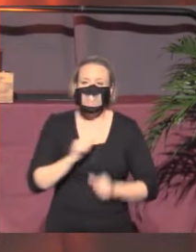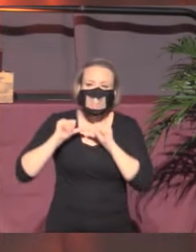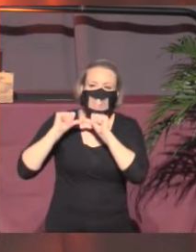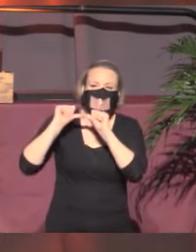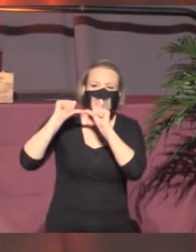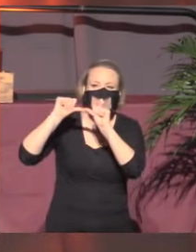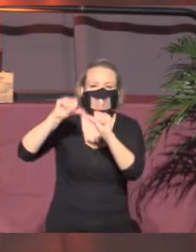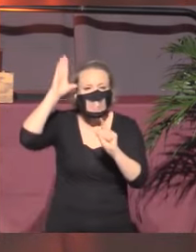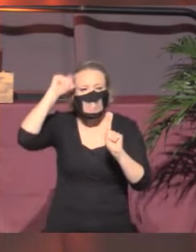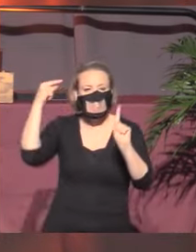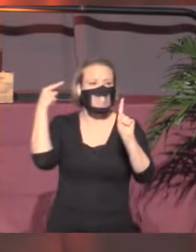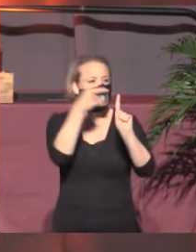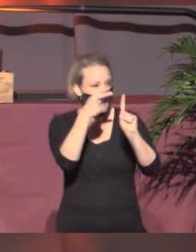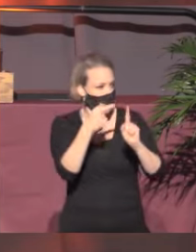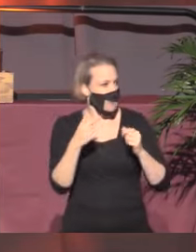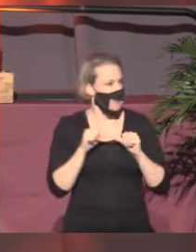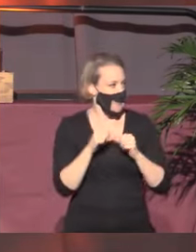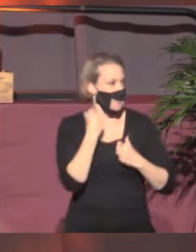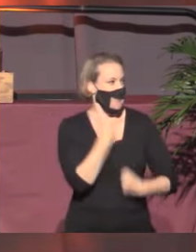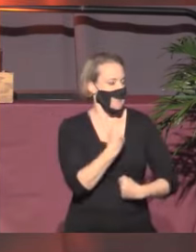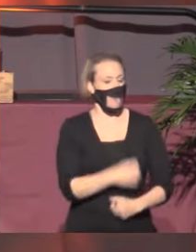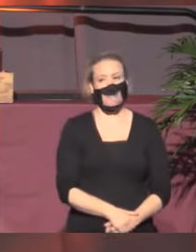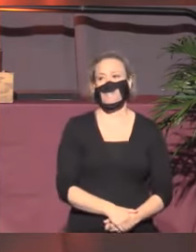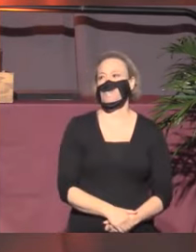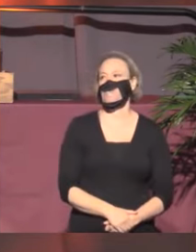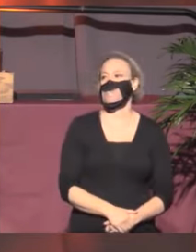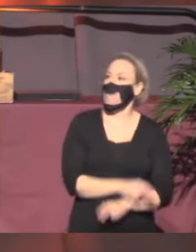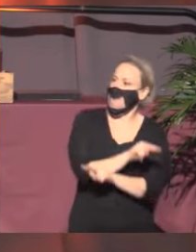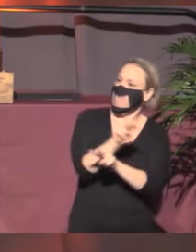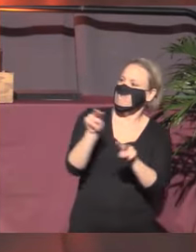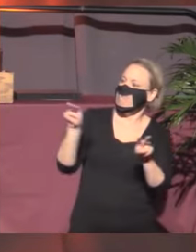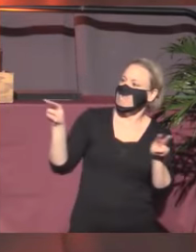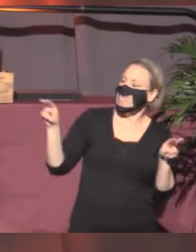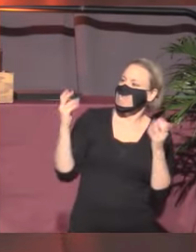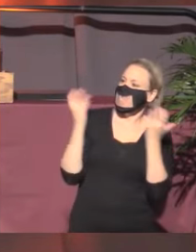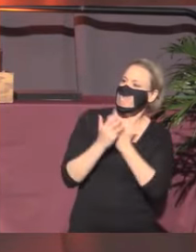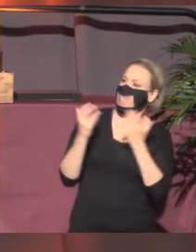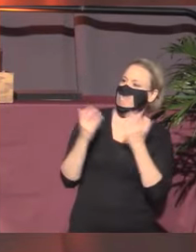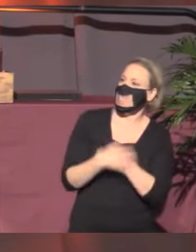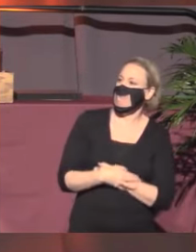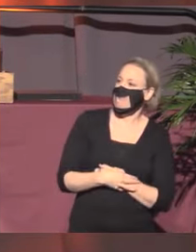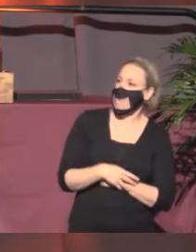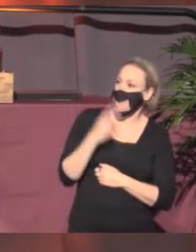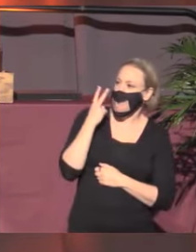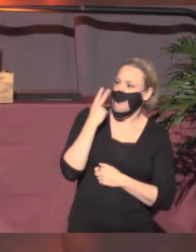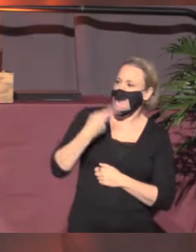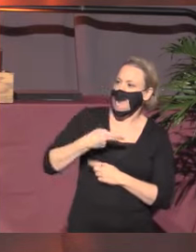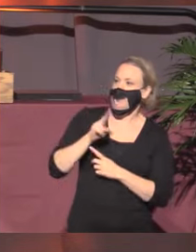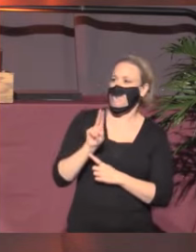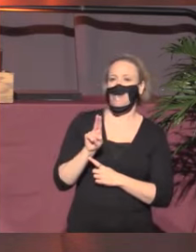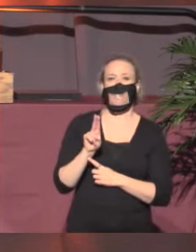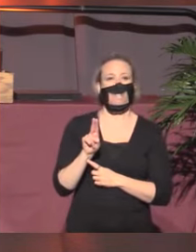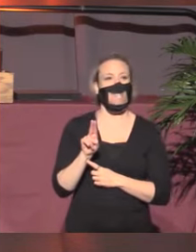strong. As I look out among you today, and I see the Hamline of today